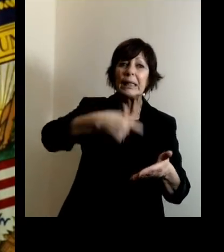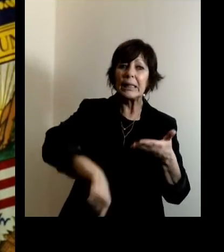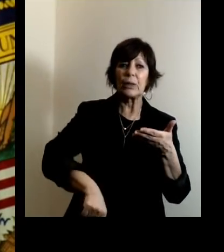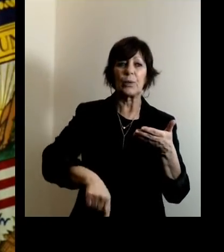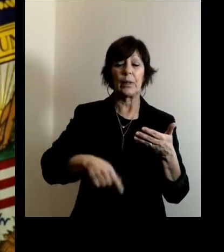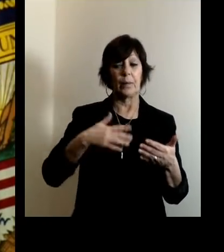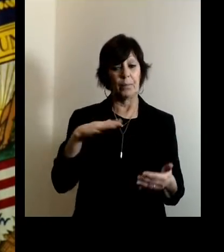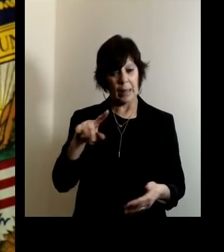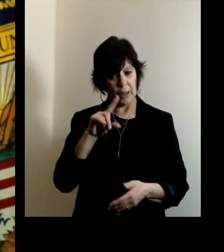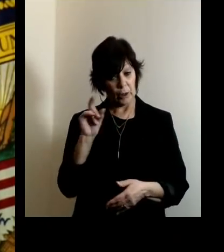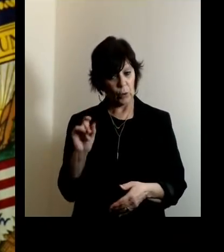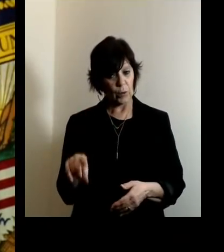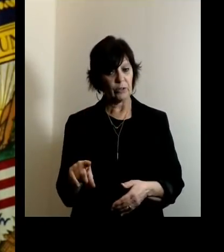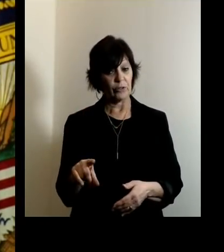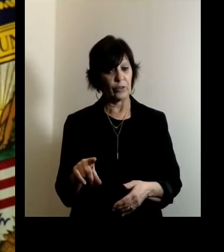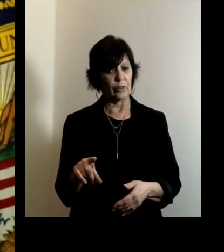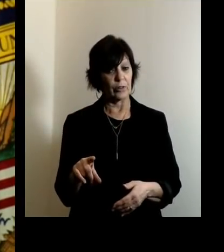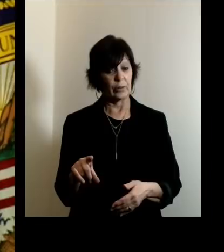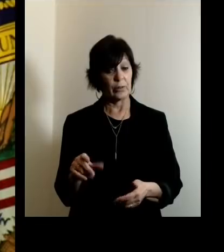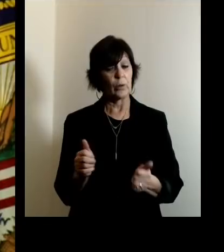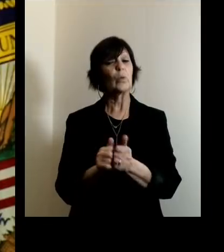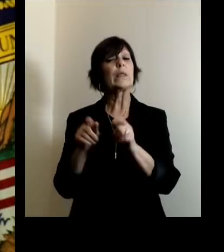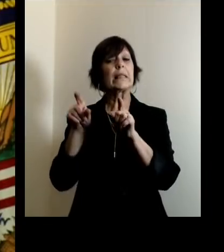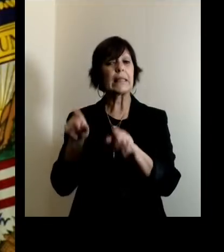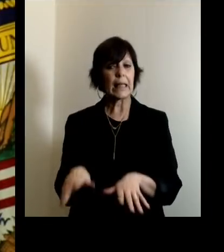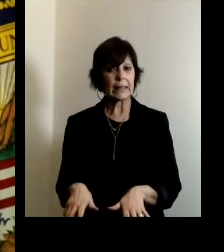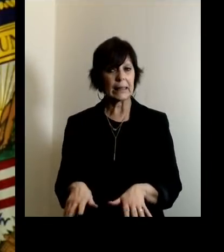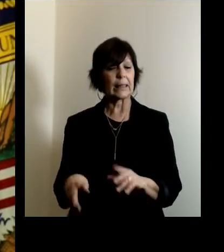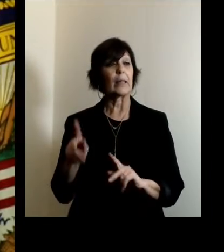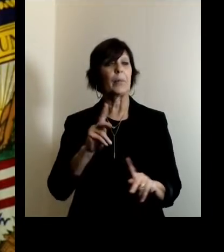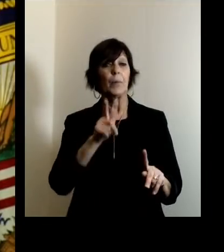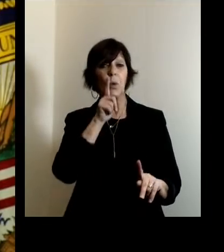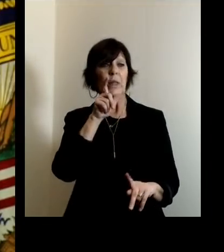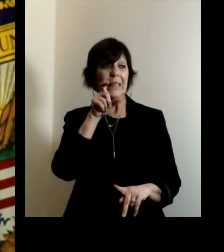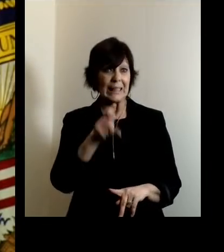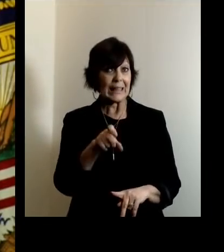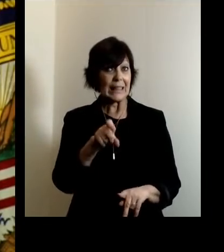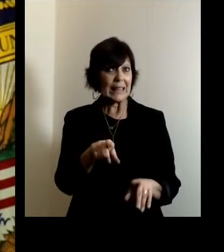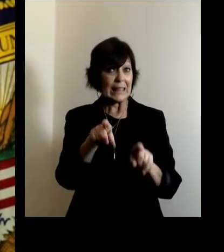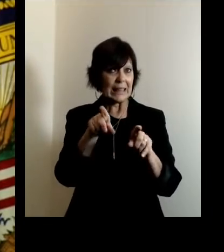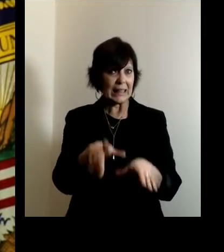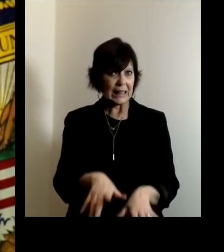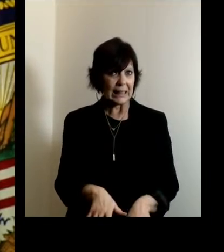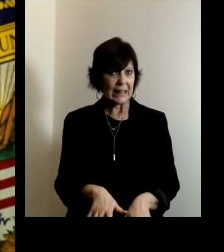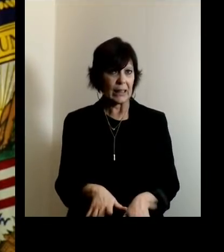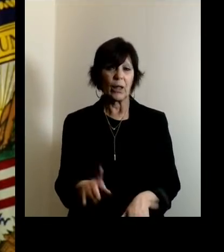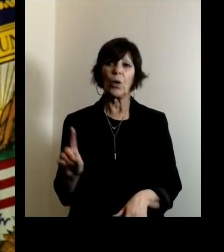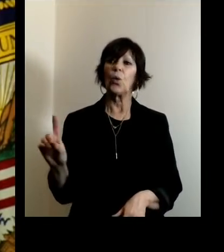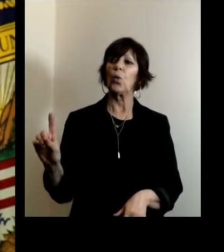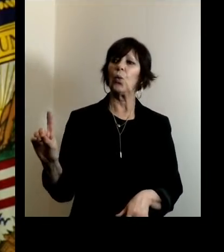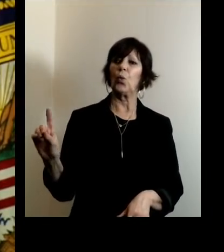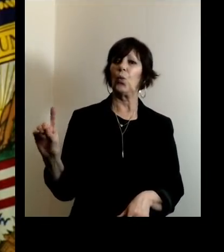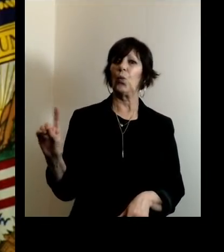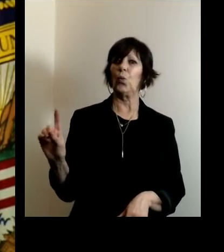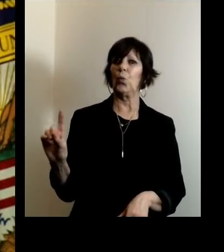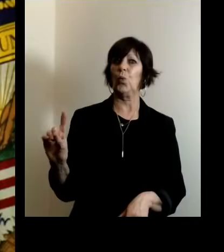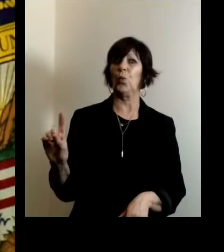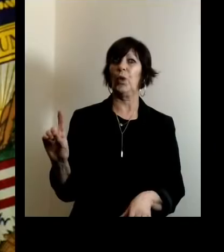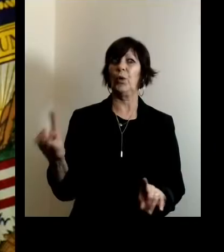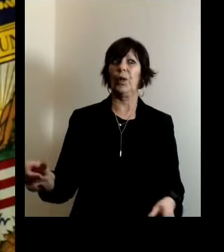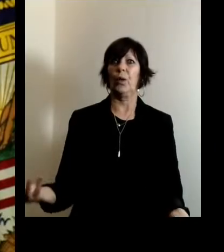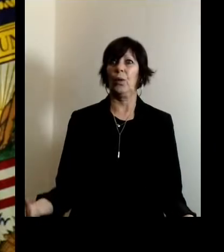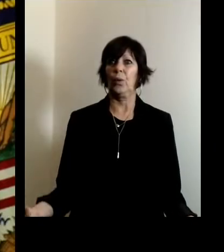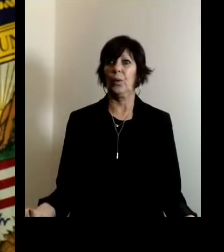My question is, again, with testing and people that need to be tested, where are they to go